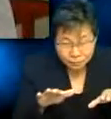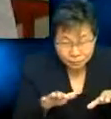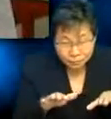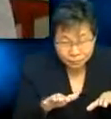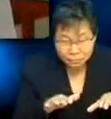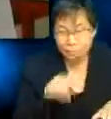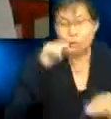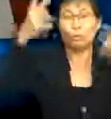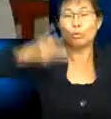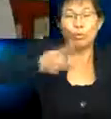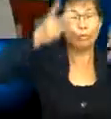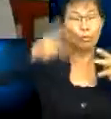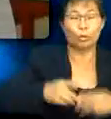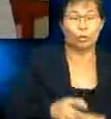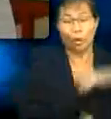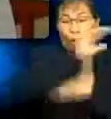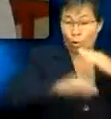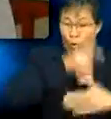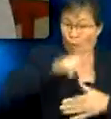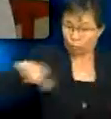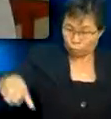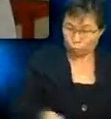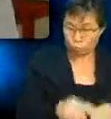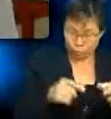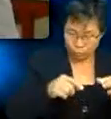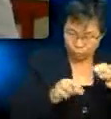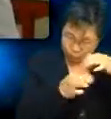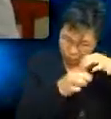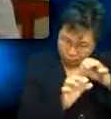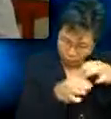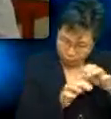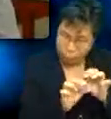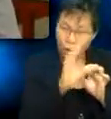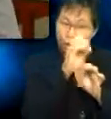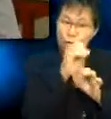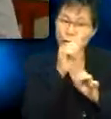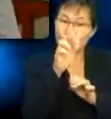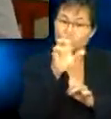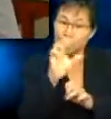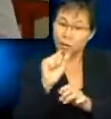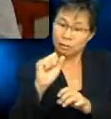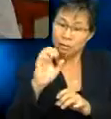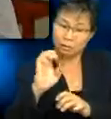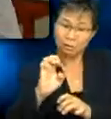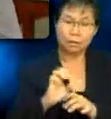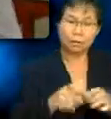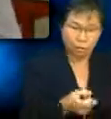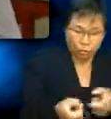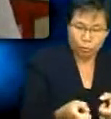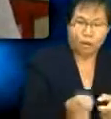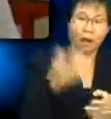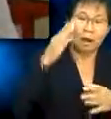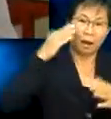Don't worry. All you have to do is to adjust the coarse control until you can get a clearer view of